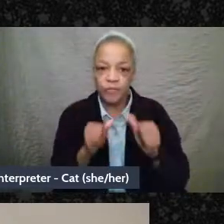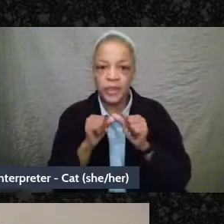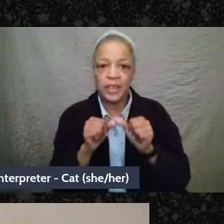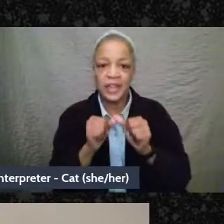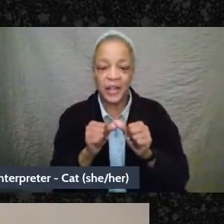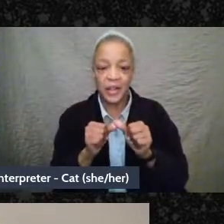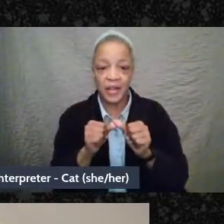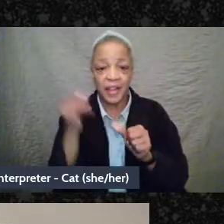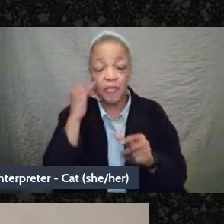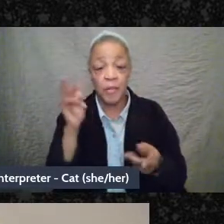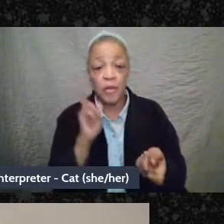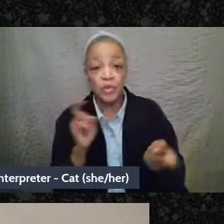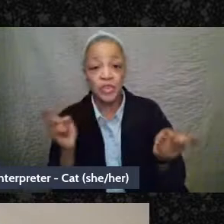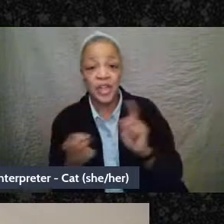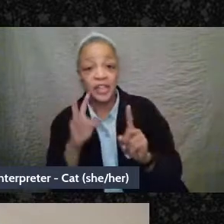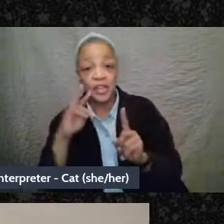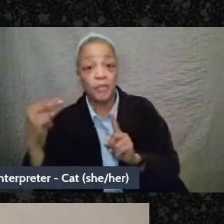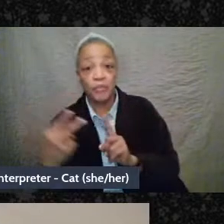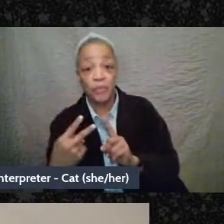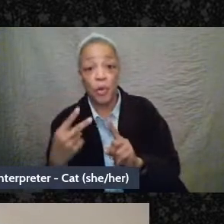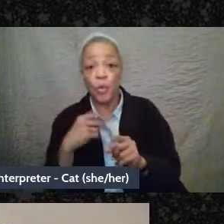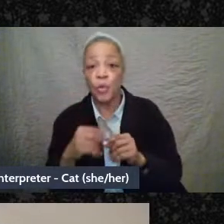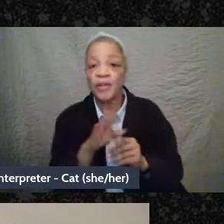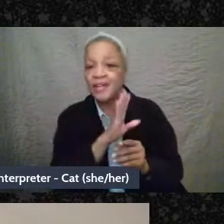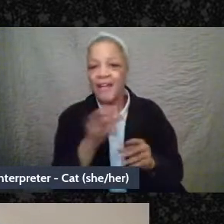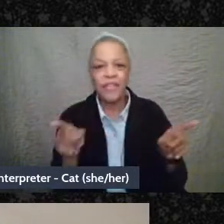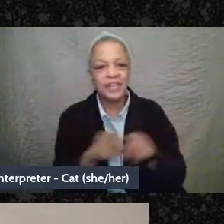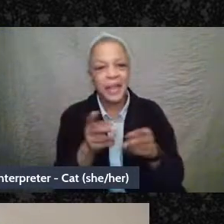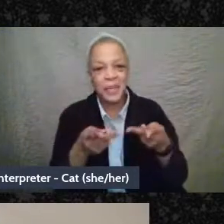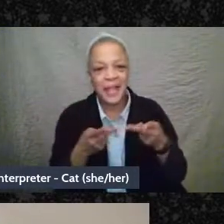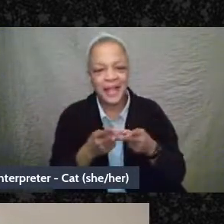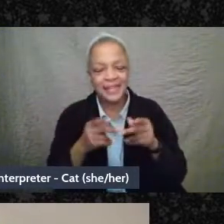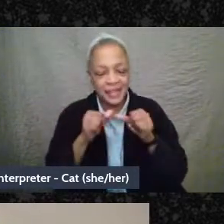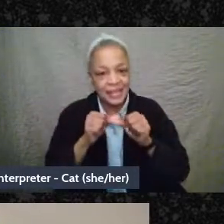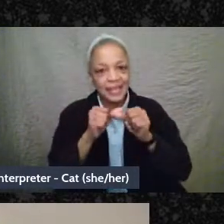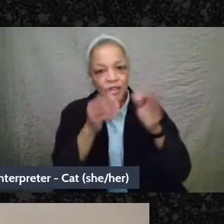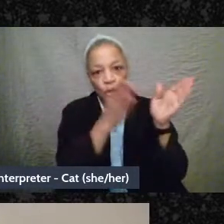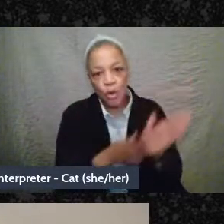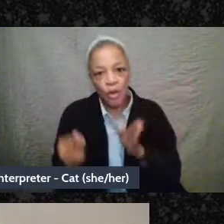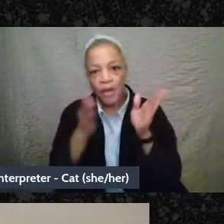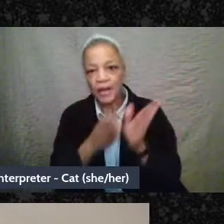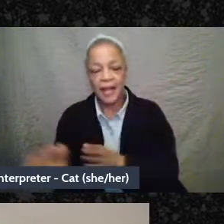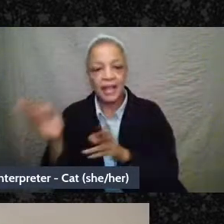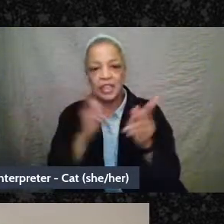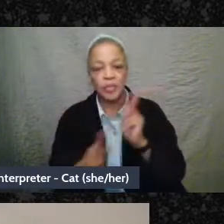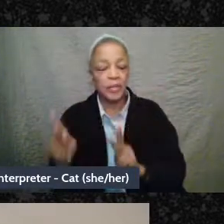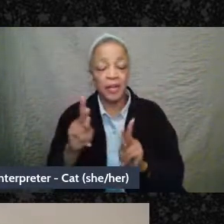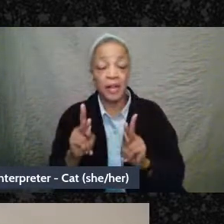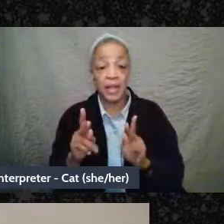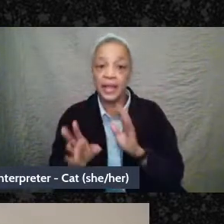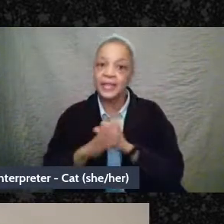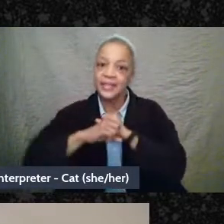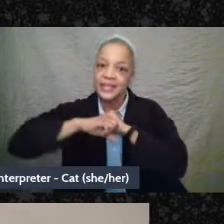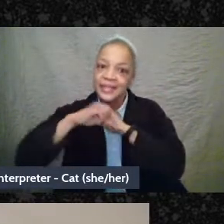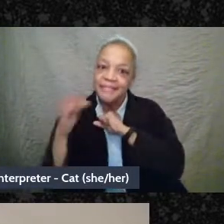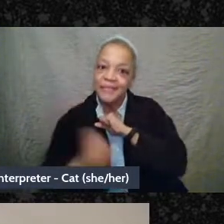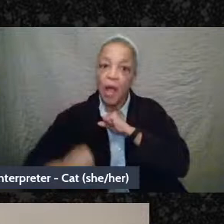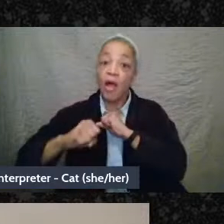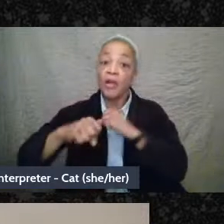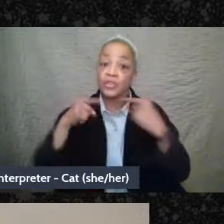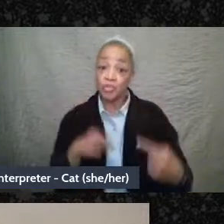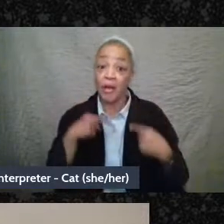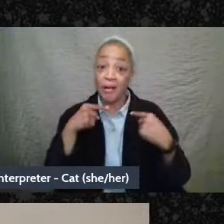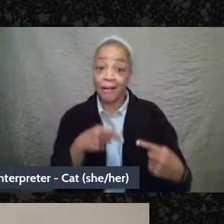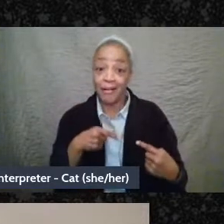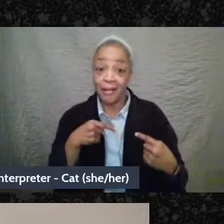we weren't ever in the same place. And we have to continue to organize them to our position. It's a protracted struggle. So I just want to